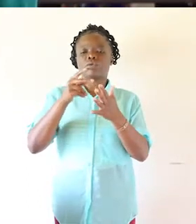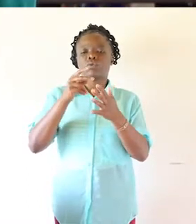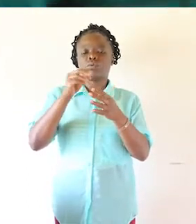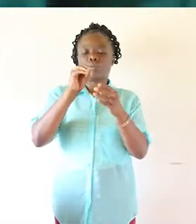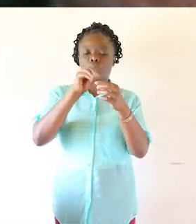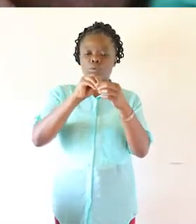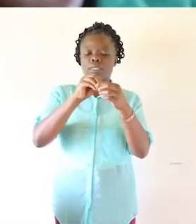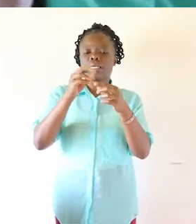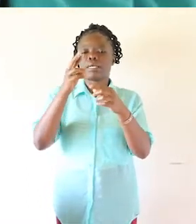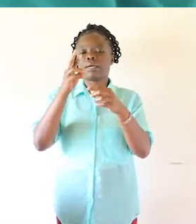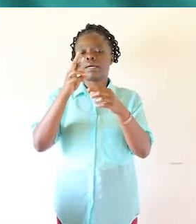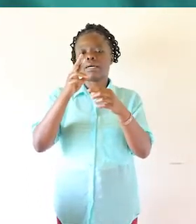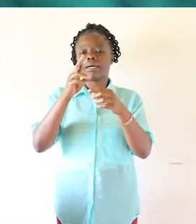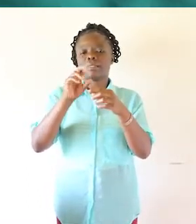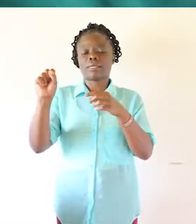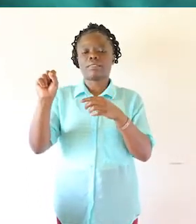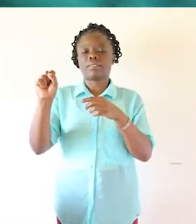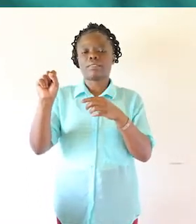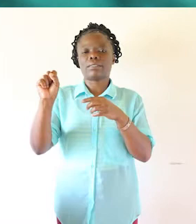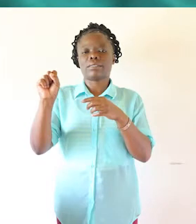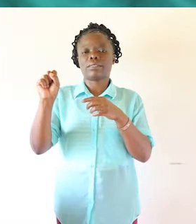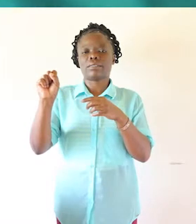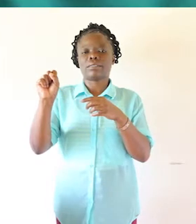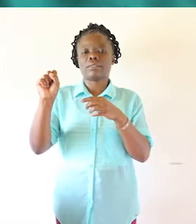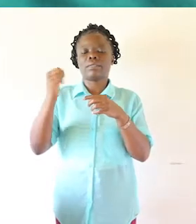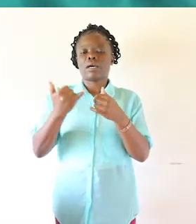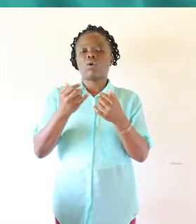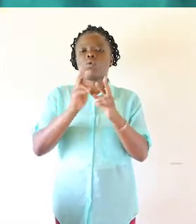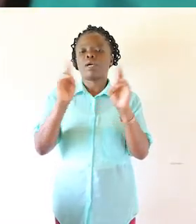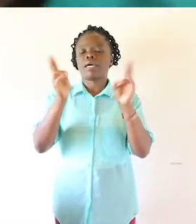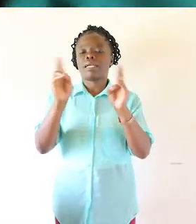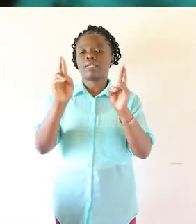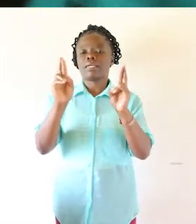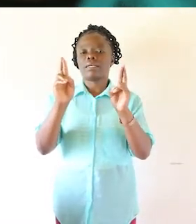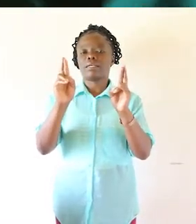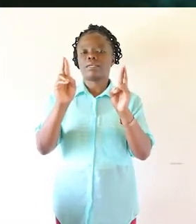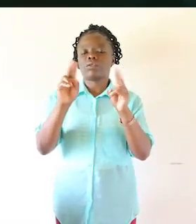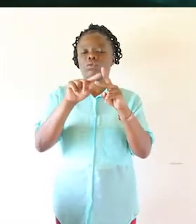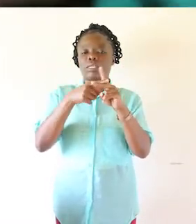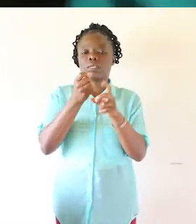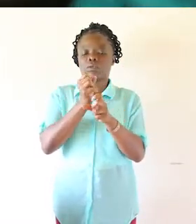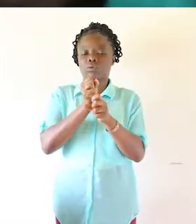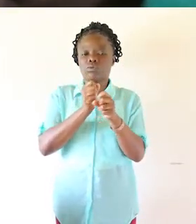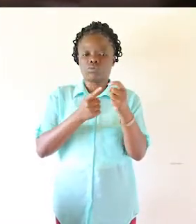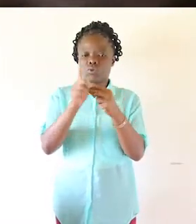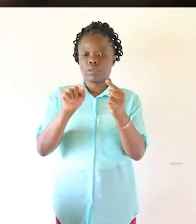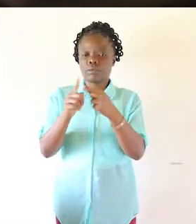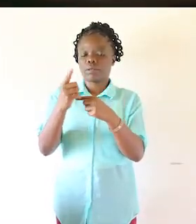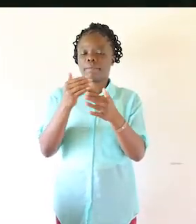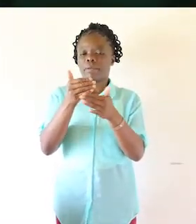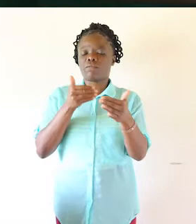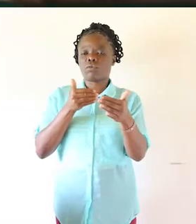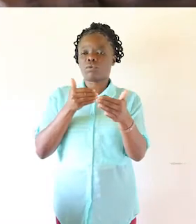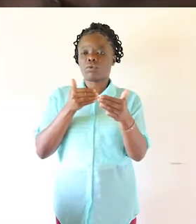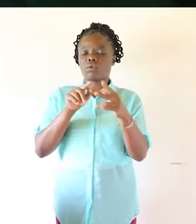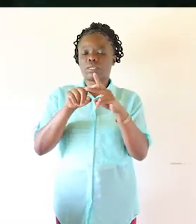sides. Now, we are ready to start joining.